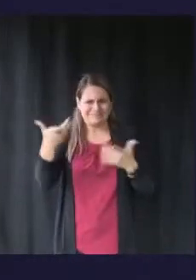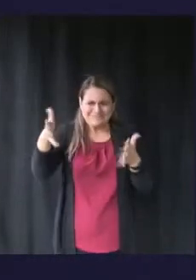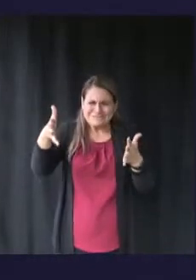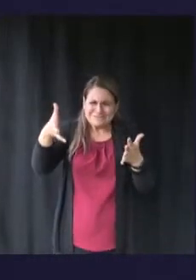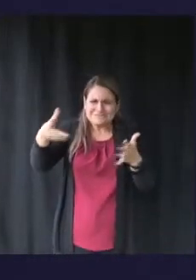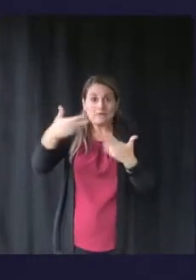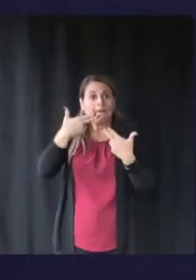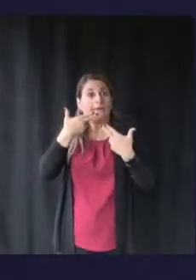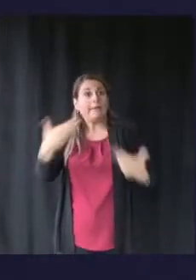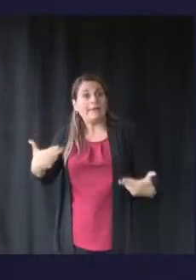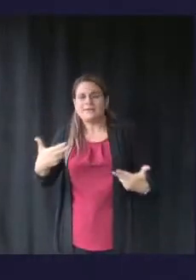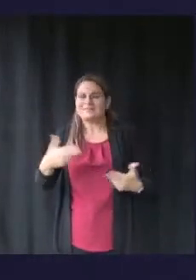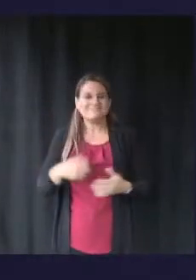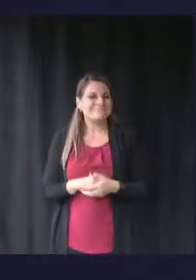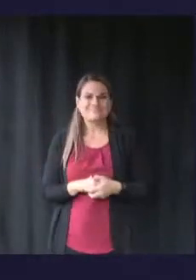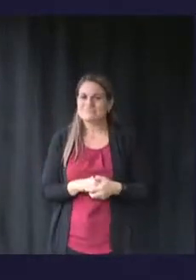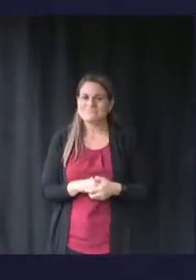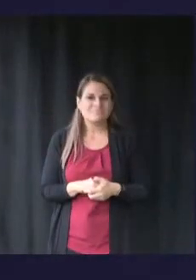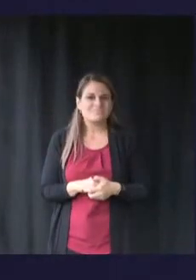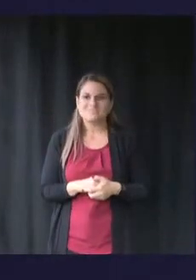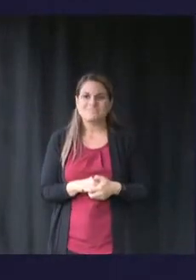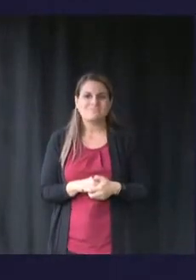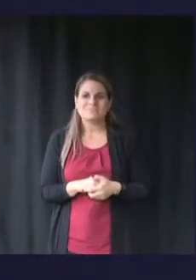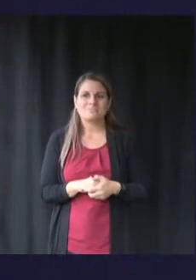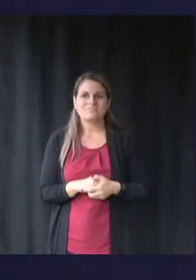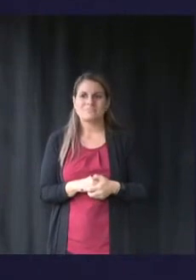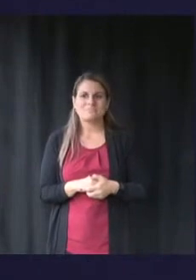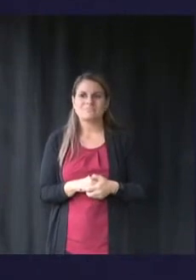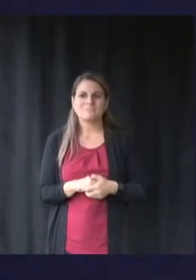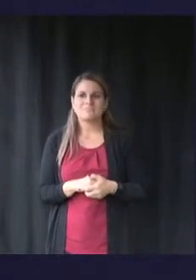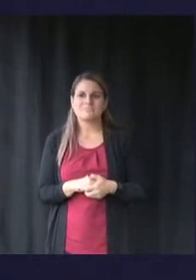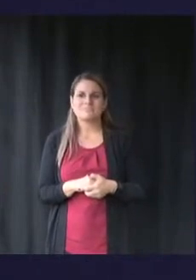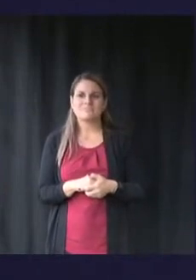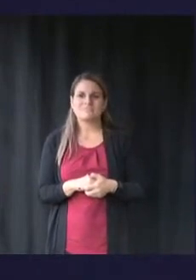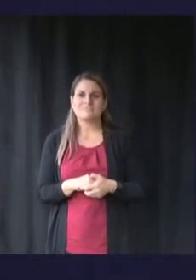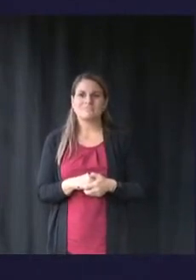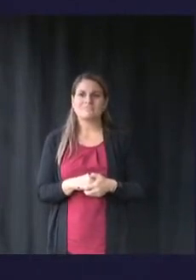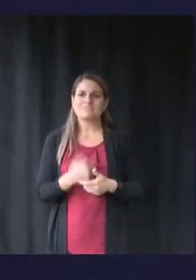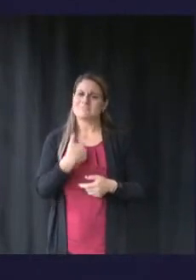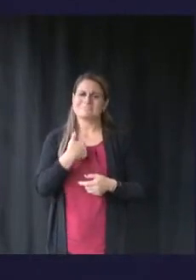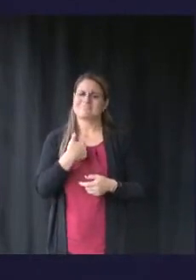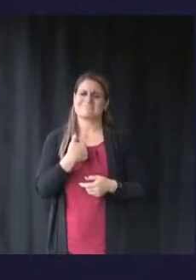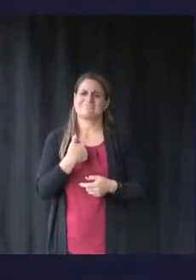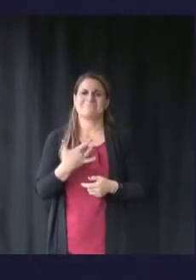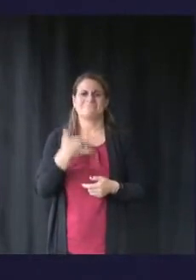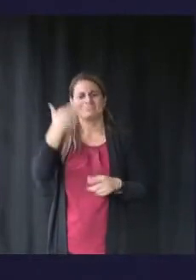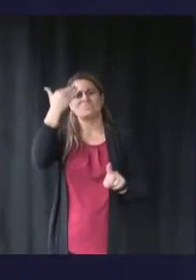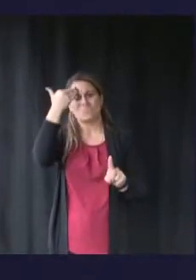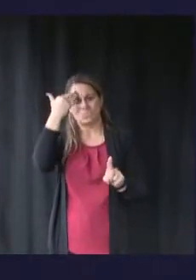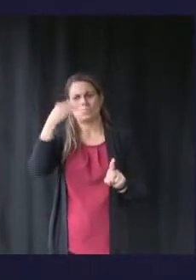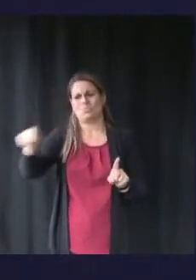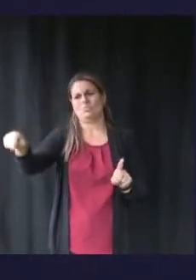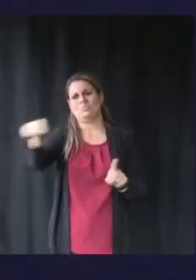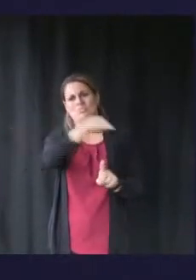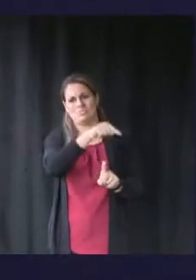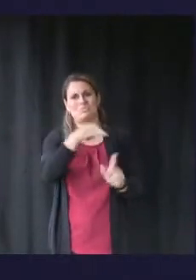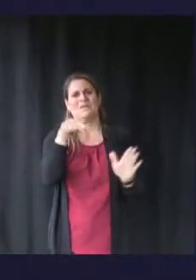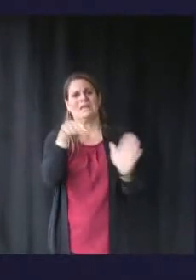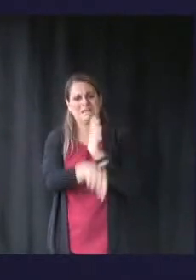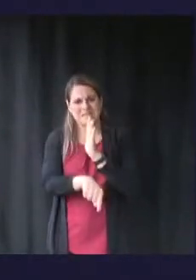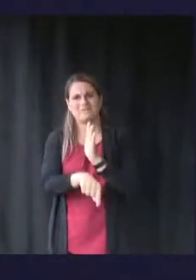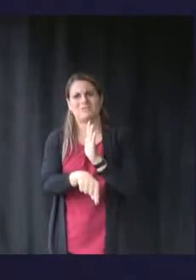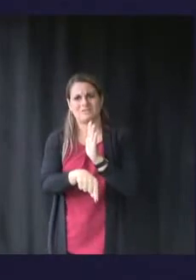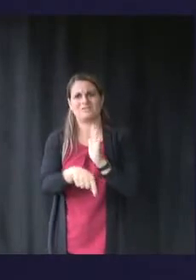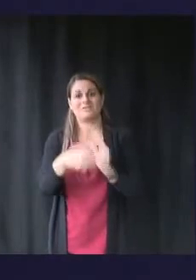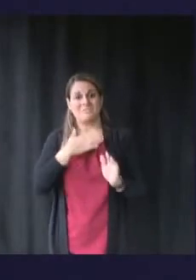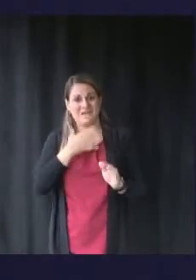That's why, if you'll again excuse a point of personal privilege, when each of my children, and now my grandchildren, turn the